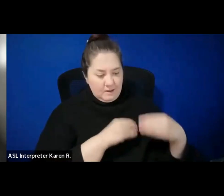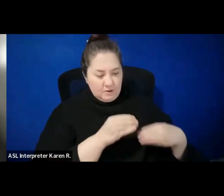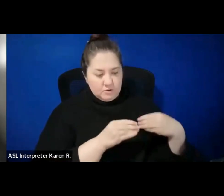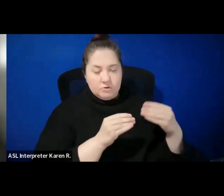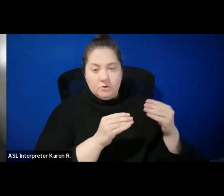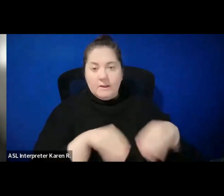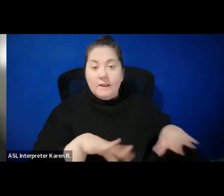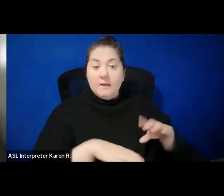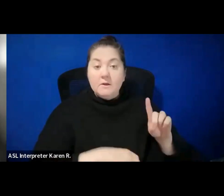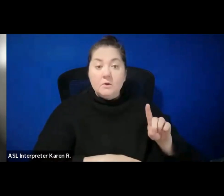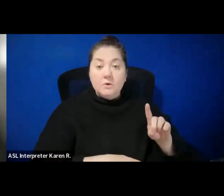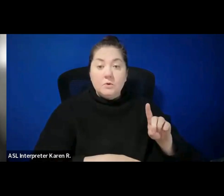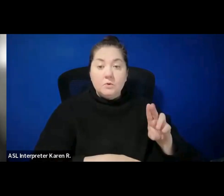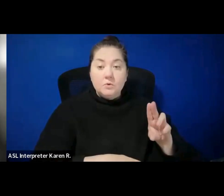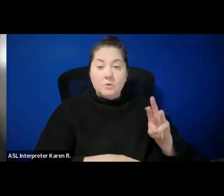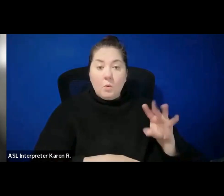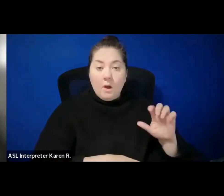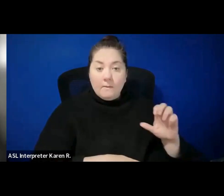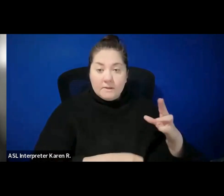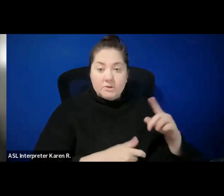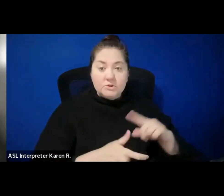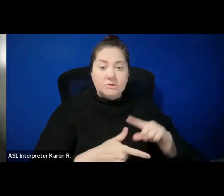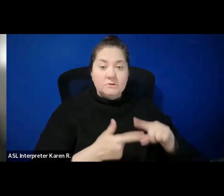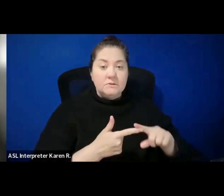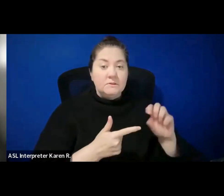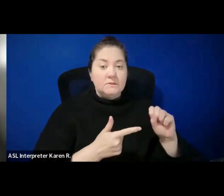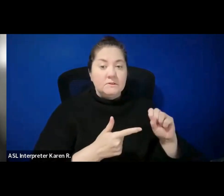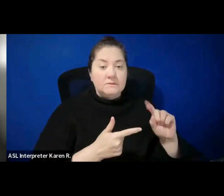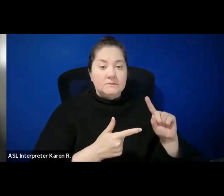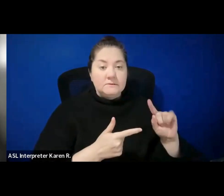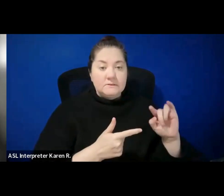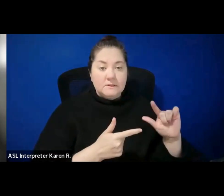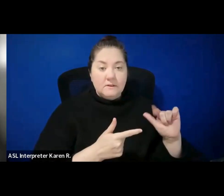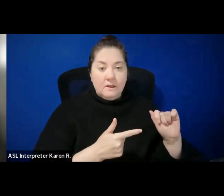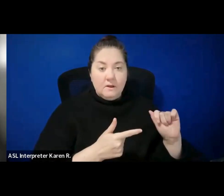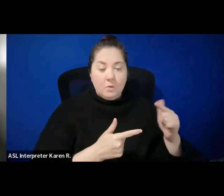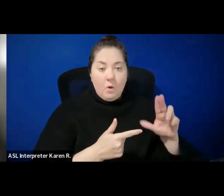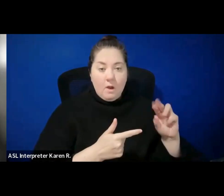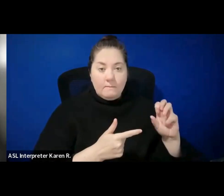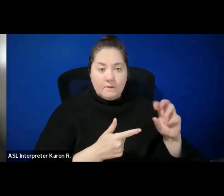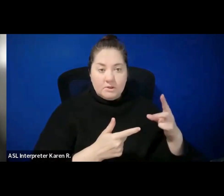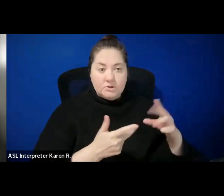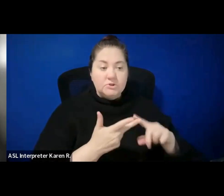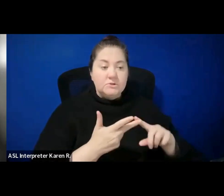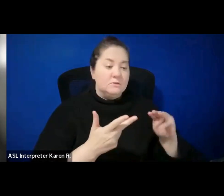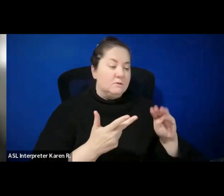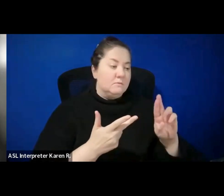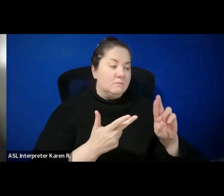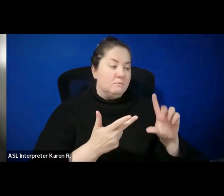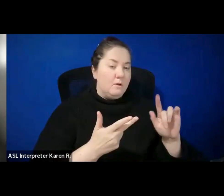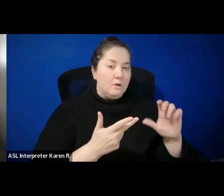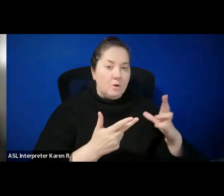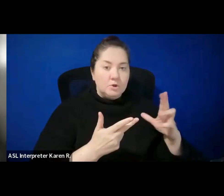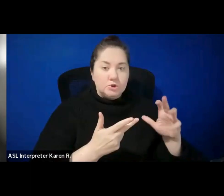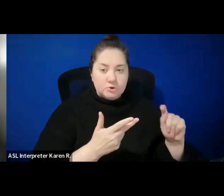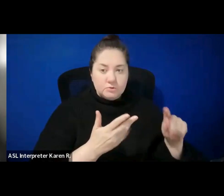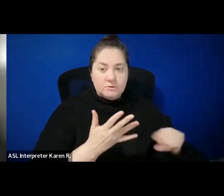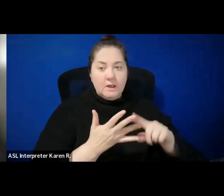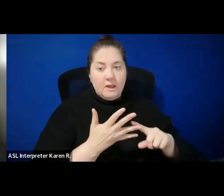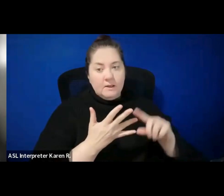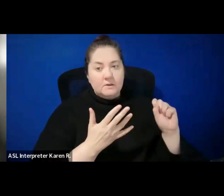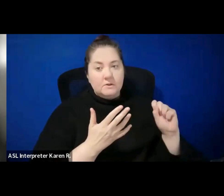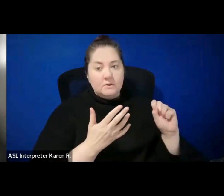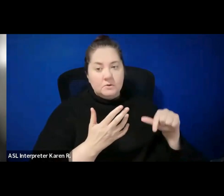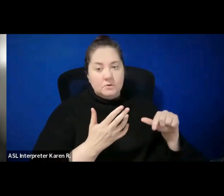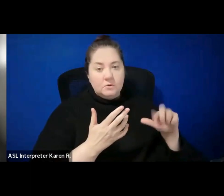lands of the Duwamish, Stillaguamish, Muckleshoot, and Suquamish tribes, who have stewarded this